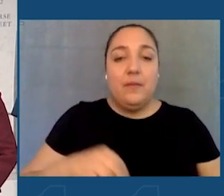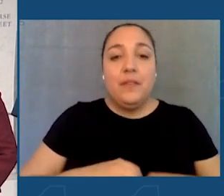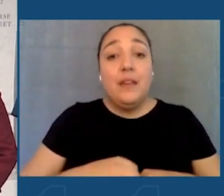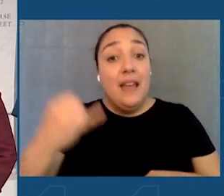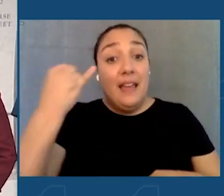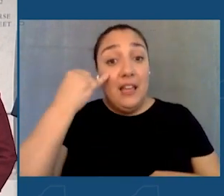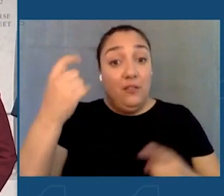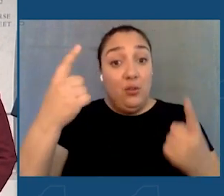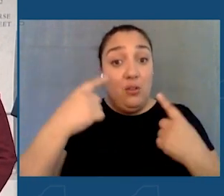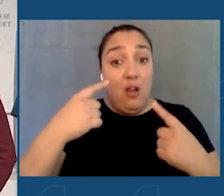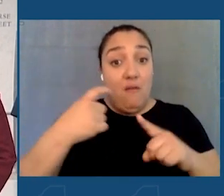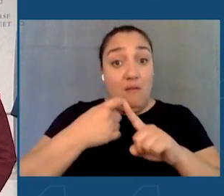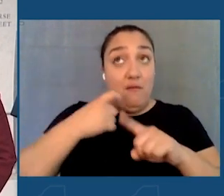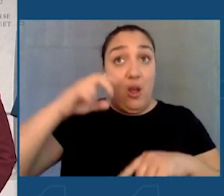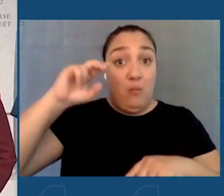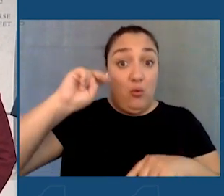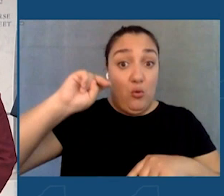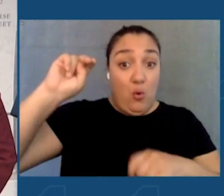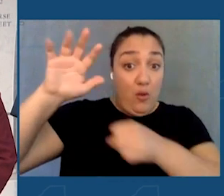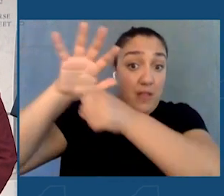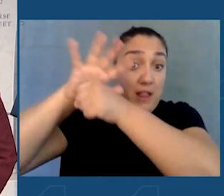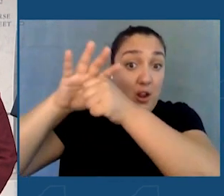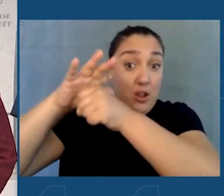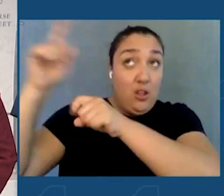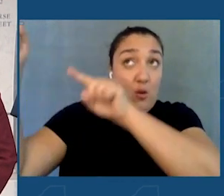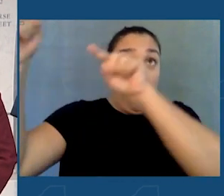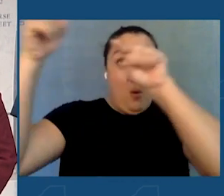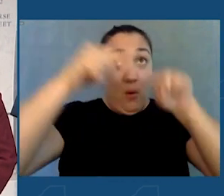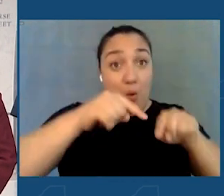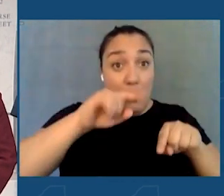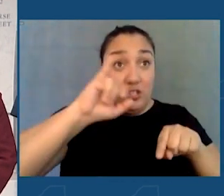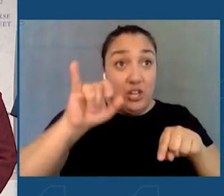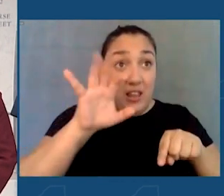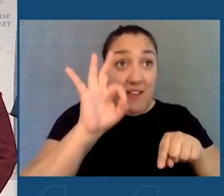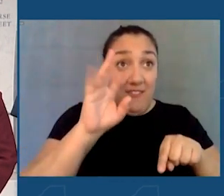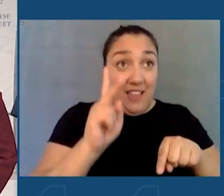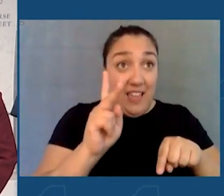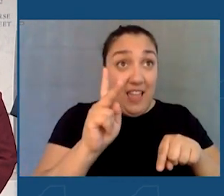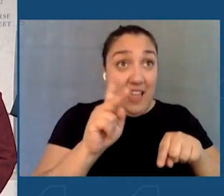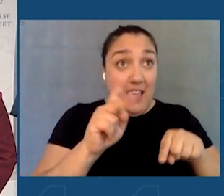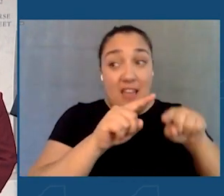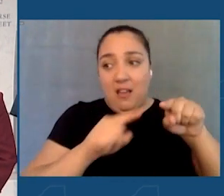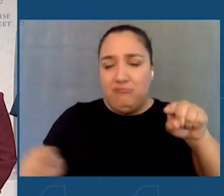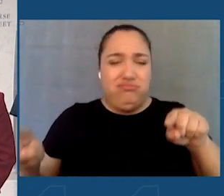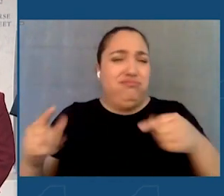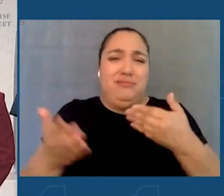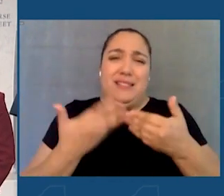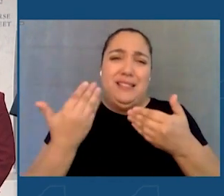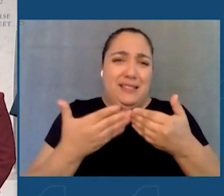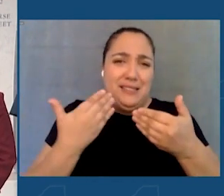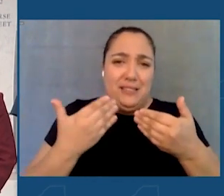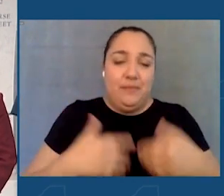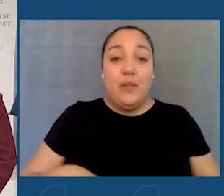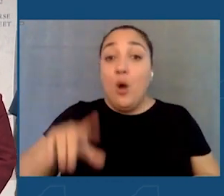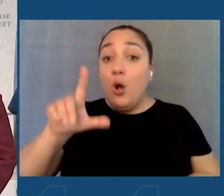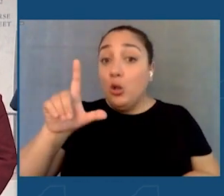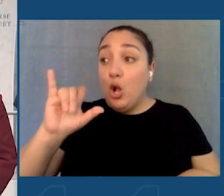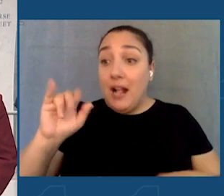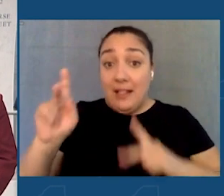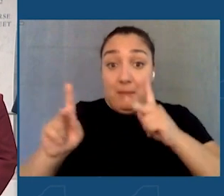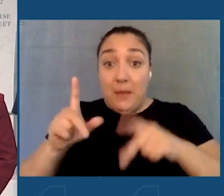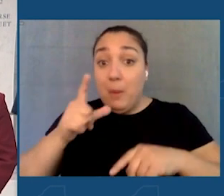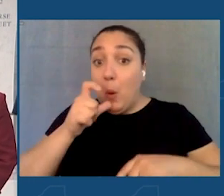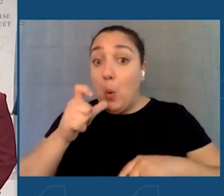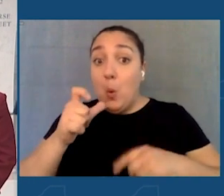get to JFK Airport, that journey is now going to be a lot easier. Long Island Yankees fans are going to have another convenient option for travel to the game,